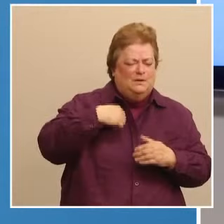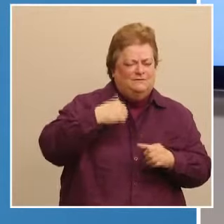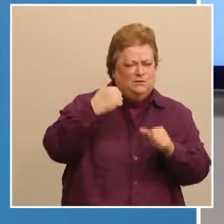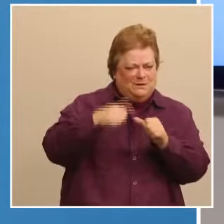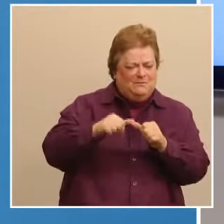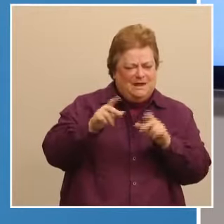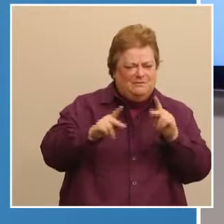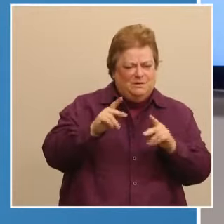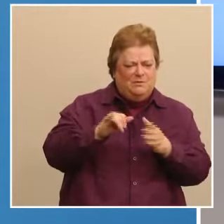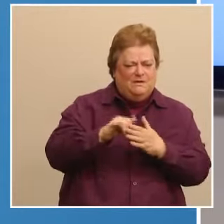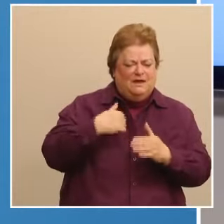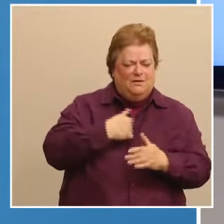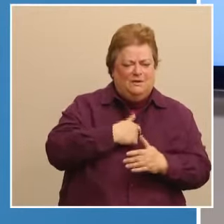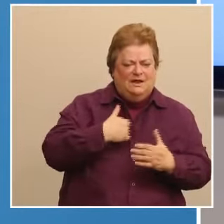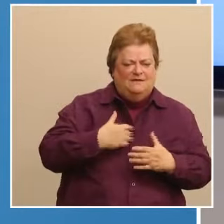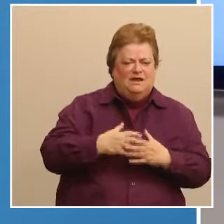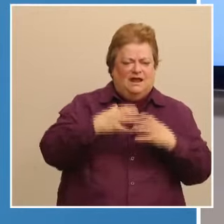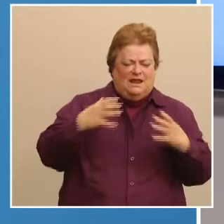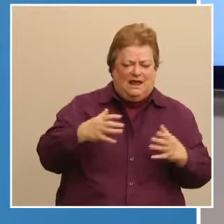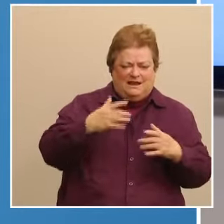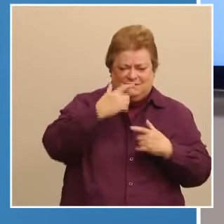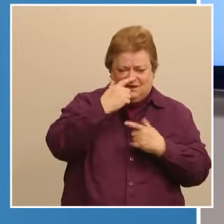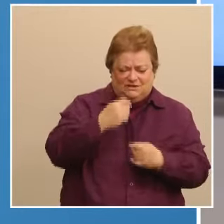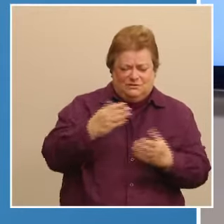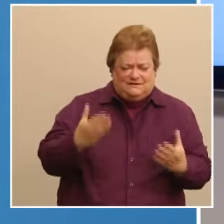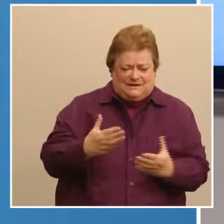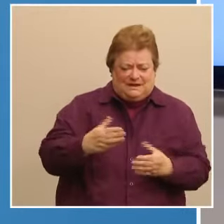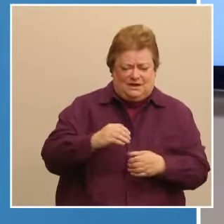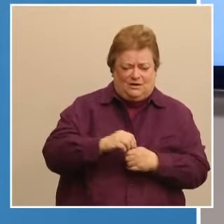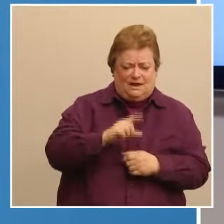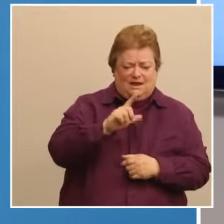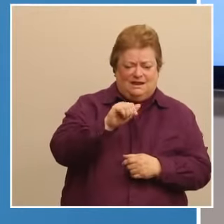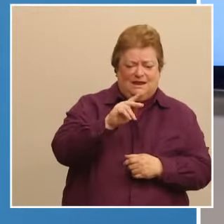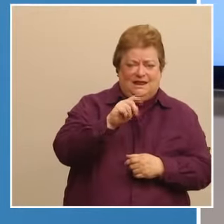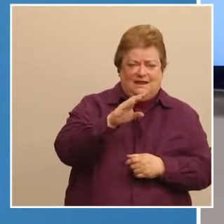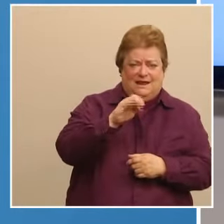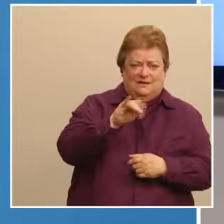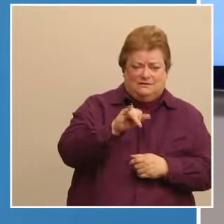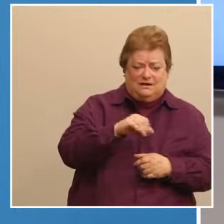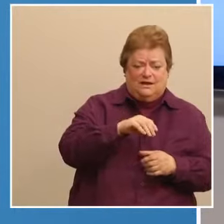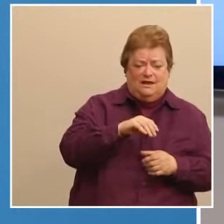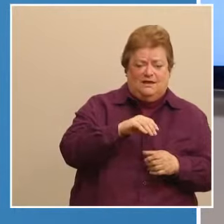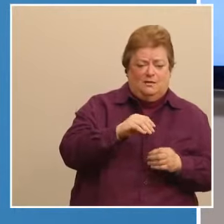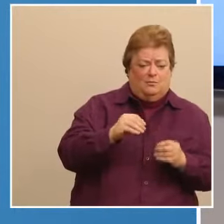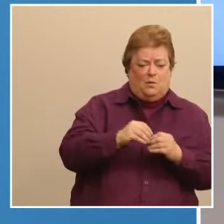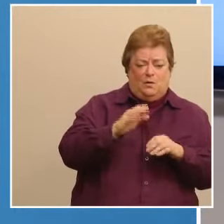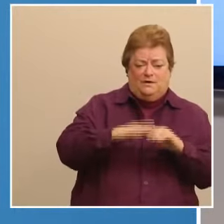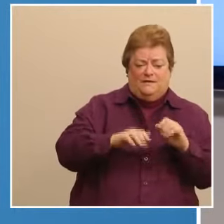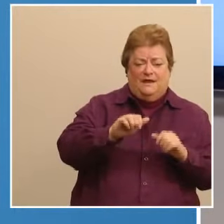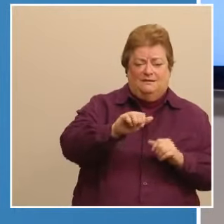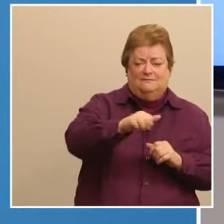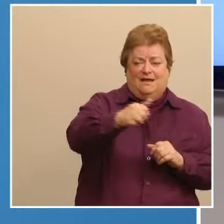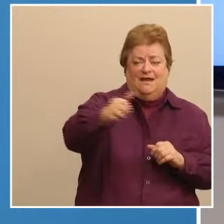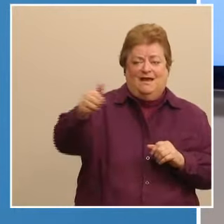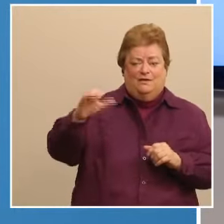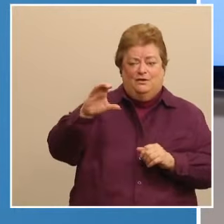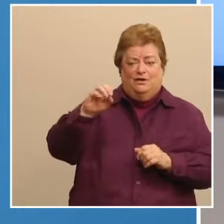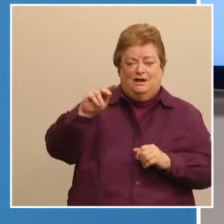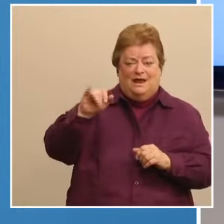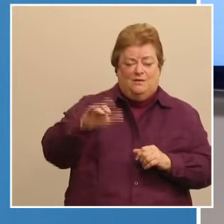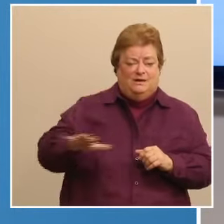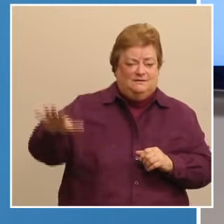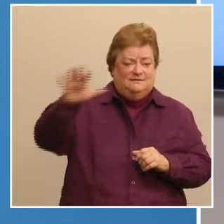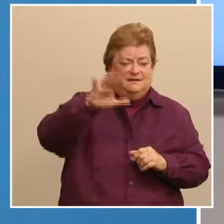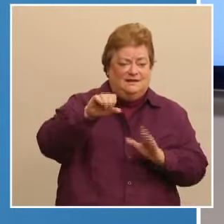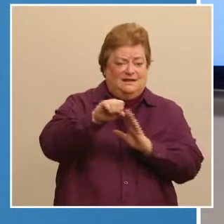had a lot of interest in Lancaster County in receiving the vaccine, far more than some of my colleagues across the state have had